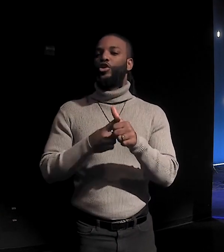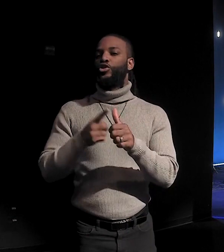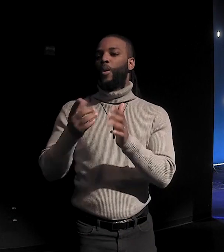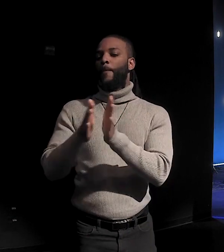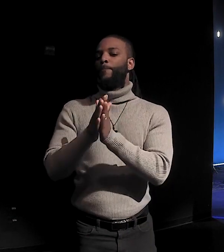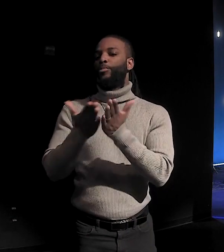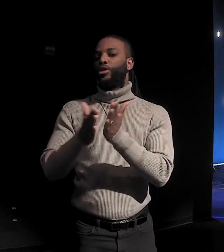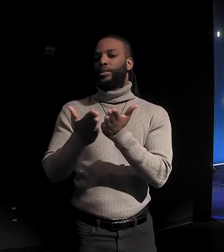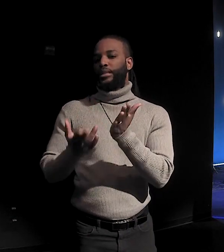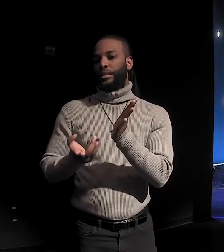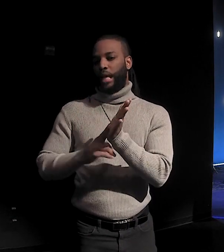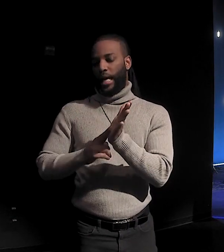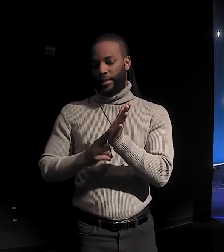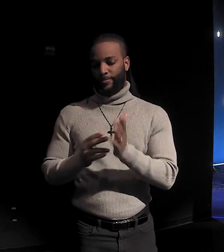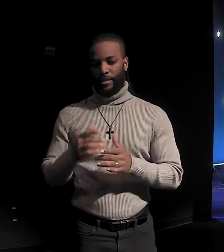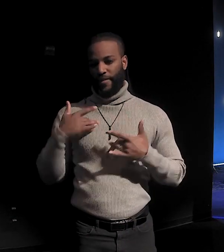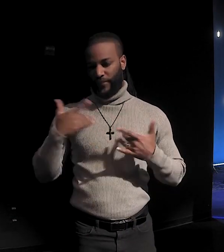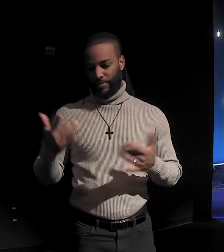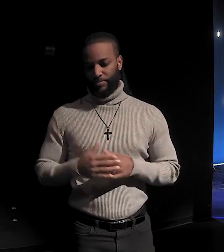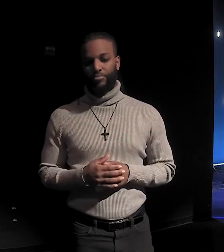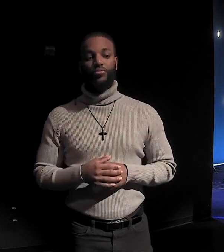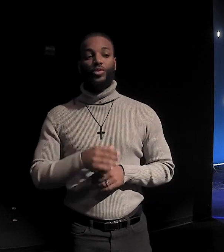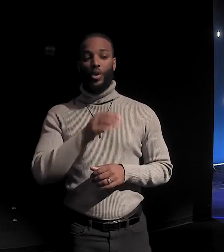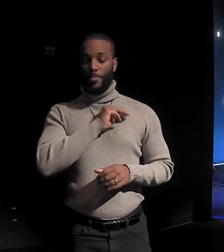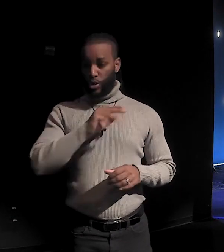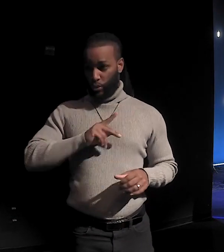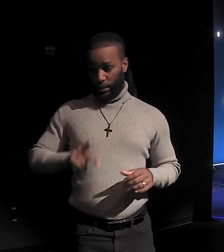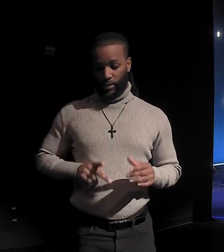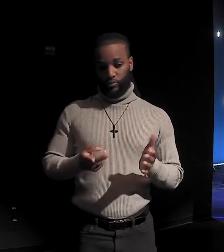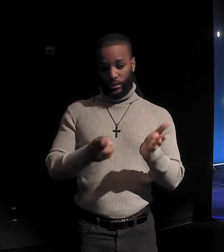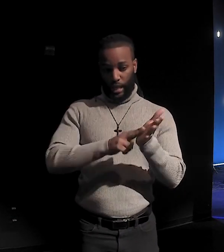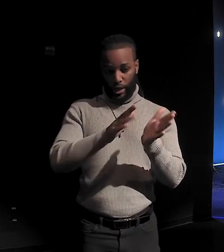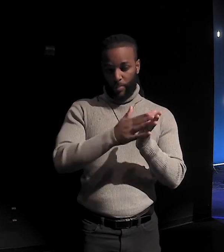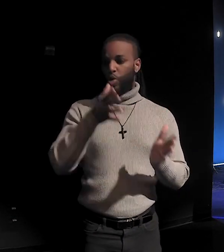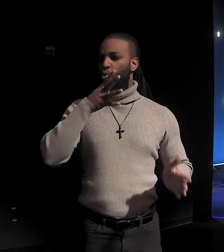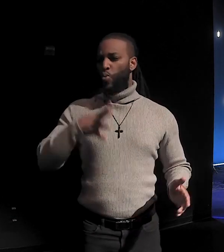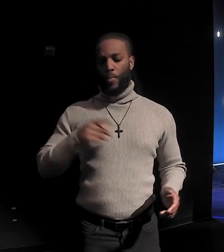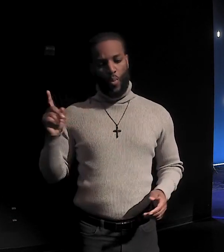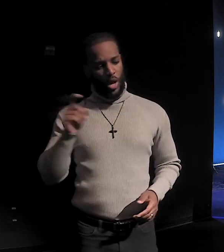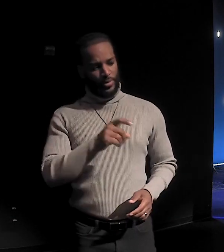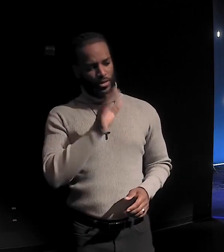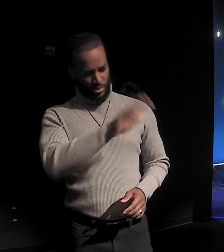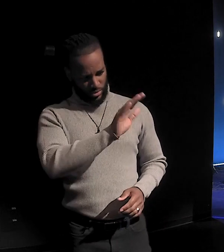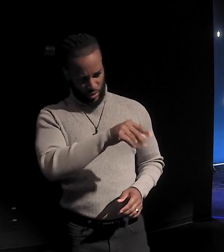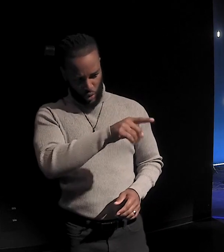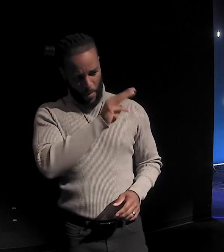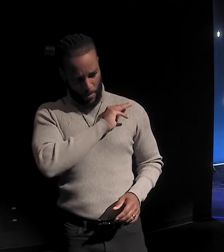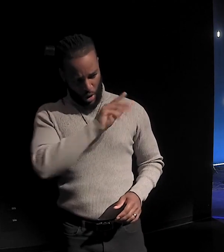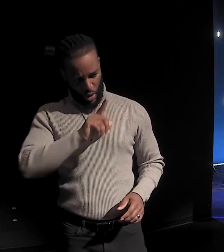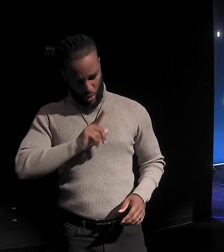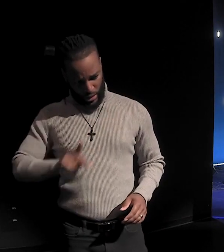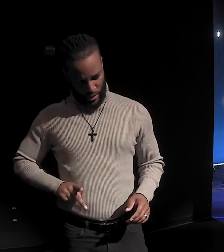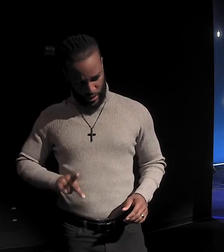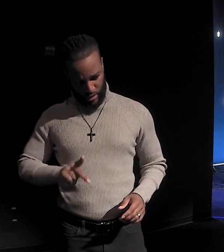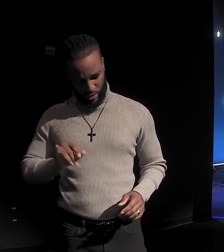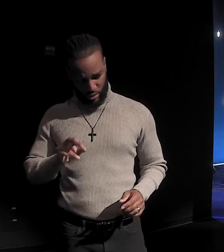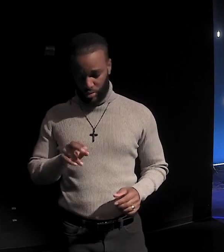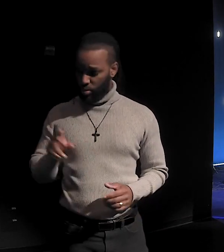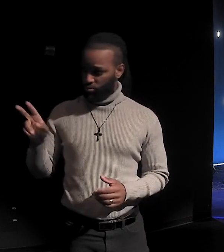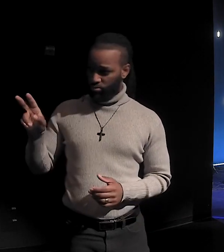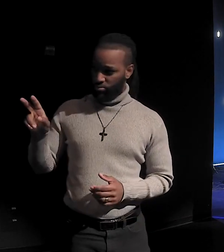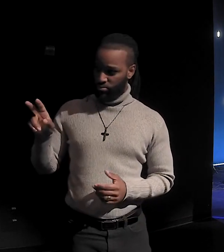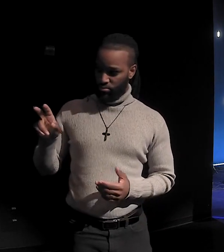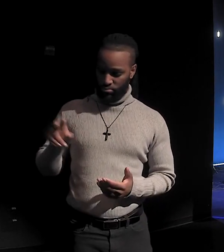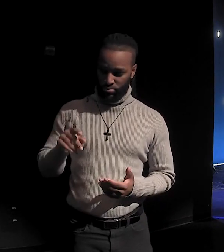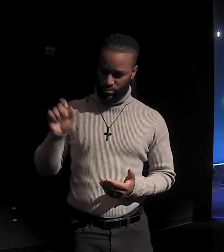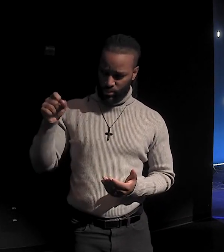signing. And while he's signing the book, this woman walked up to him and said, are you Martin Luther King Jr.? He looked at her and looked back down to sign and said, yes,